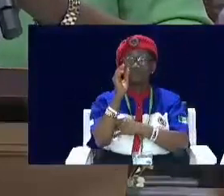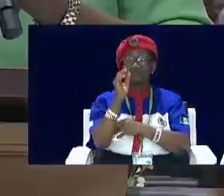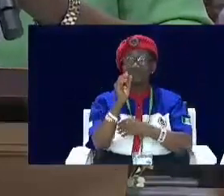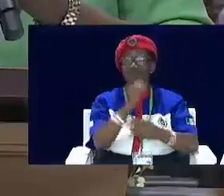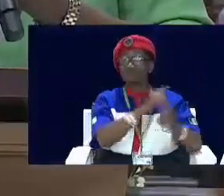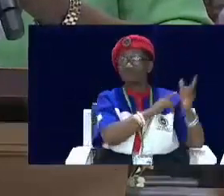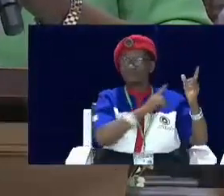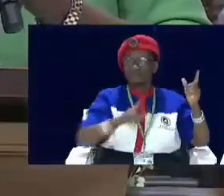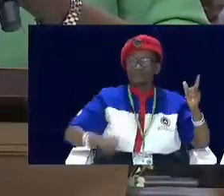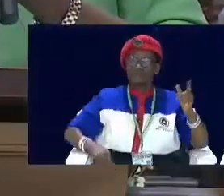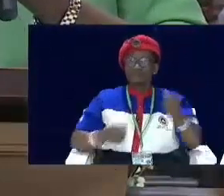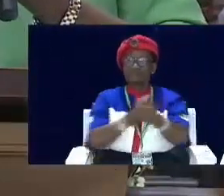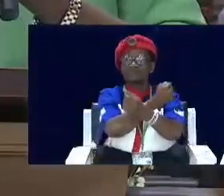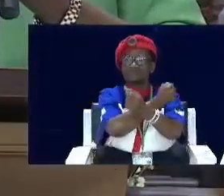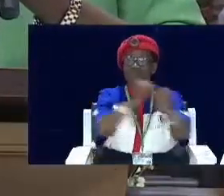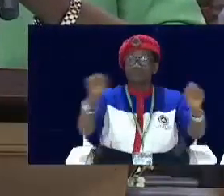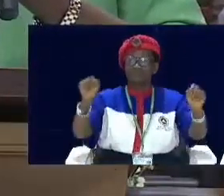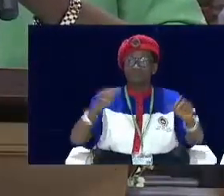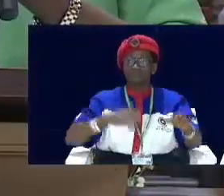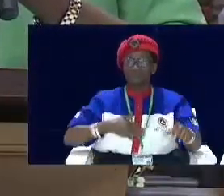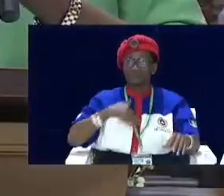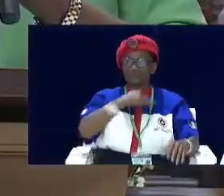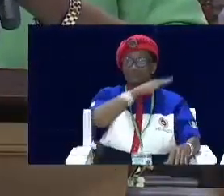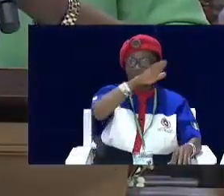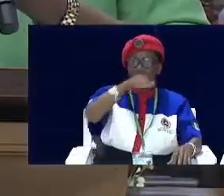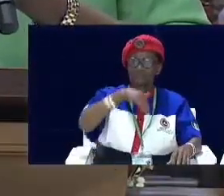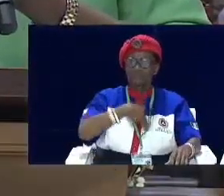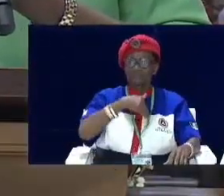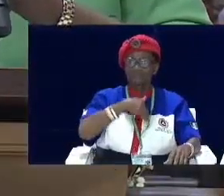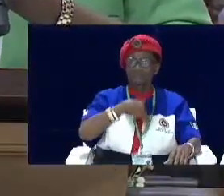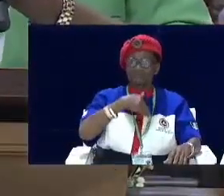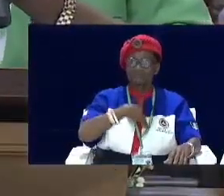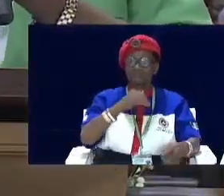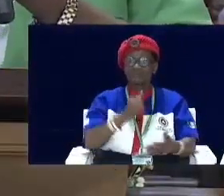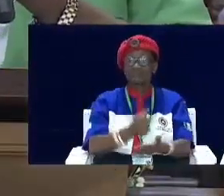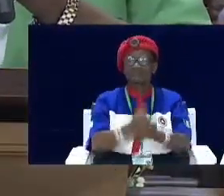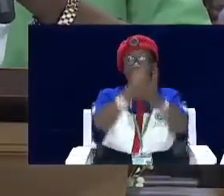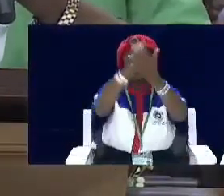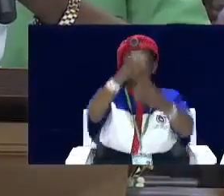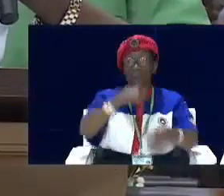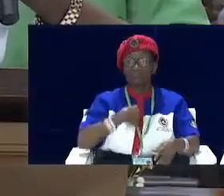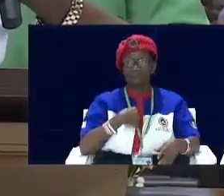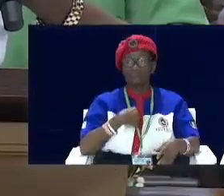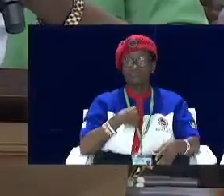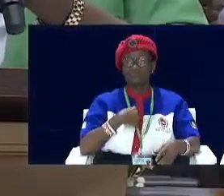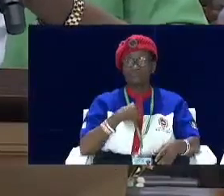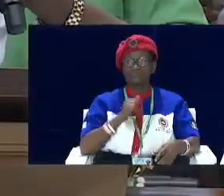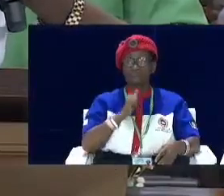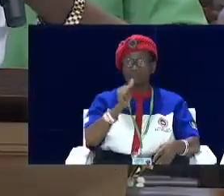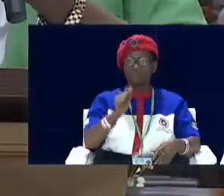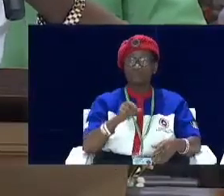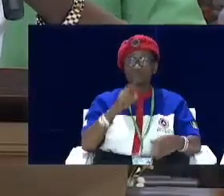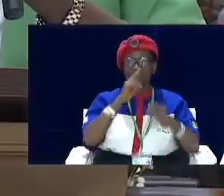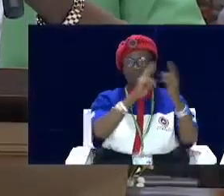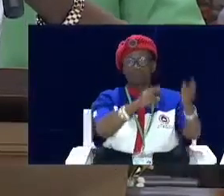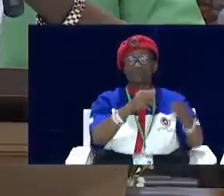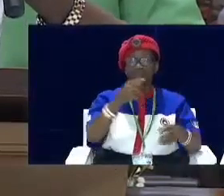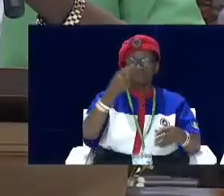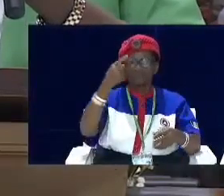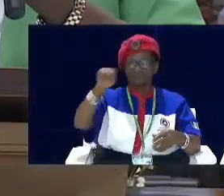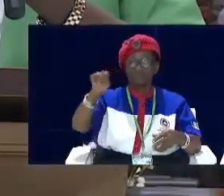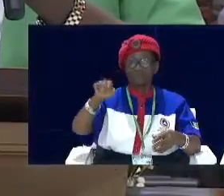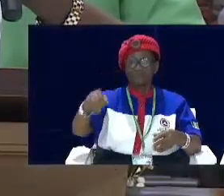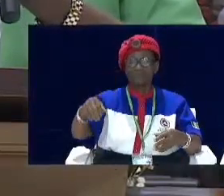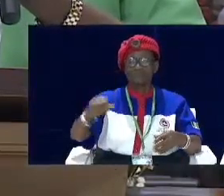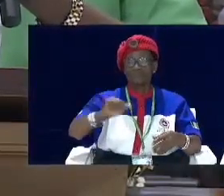my soul. Help me. I'm ready for a brand new beginning.